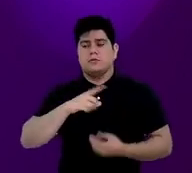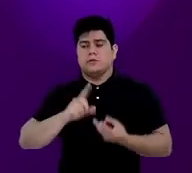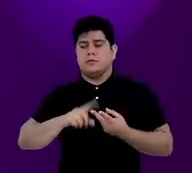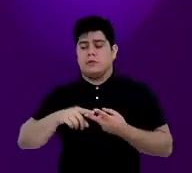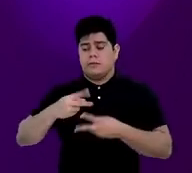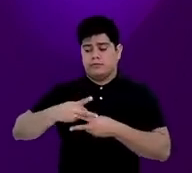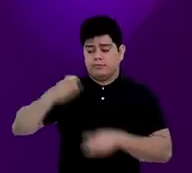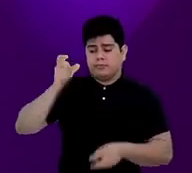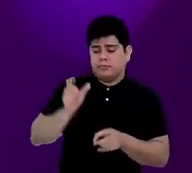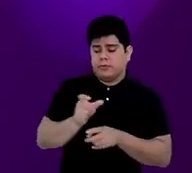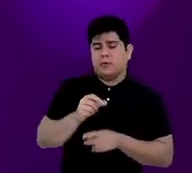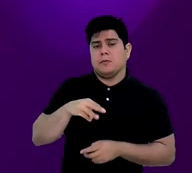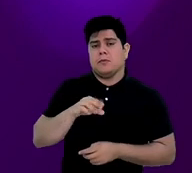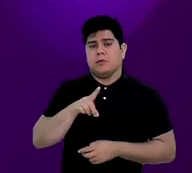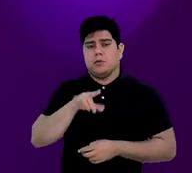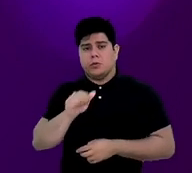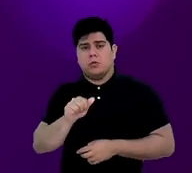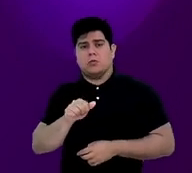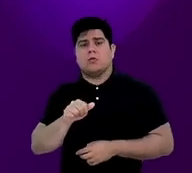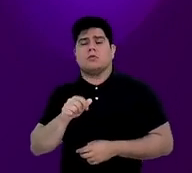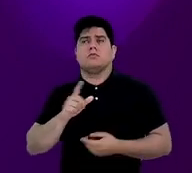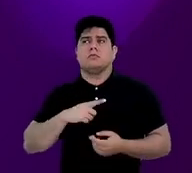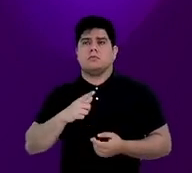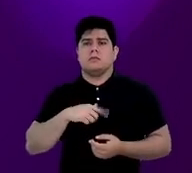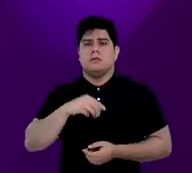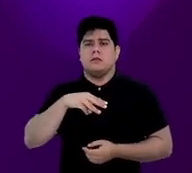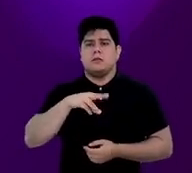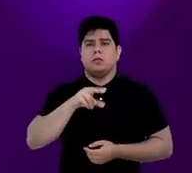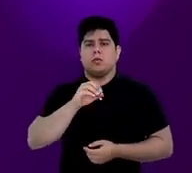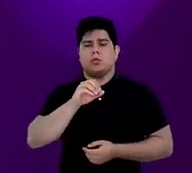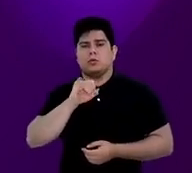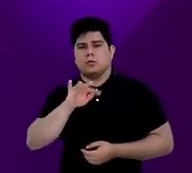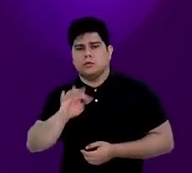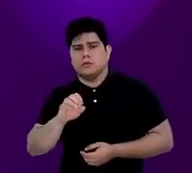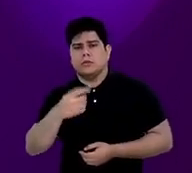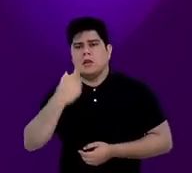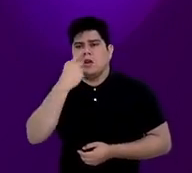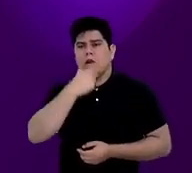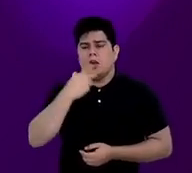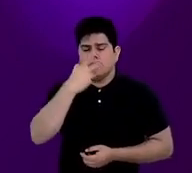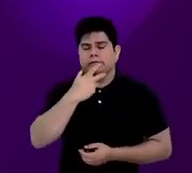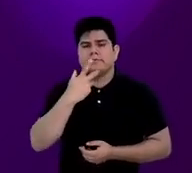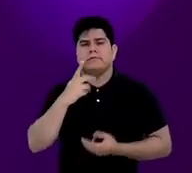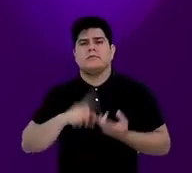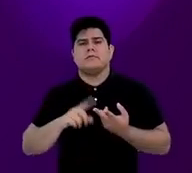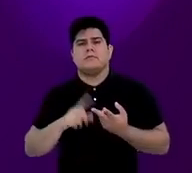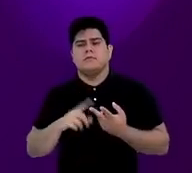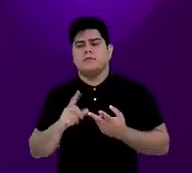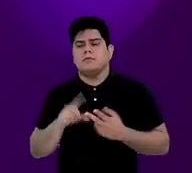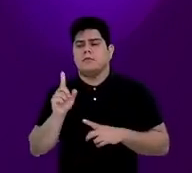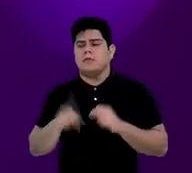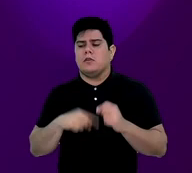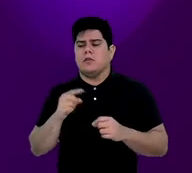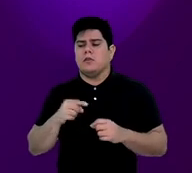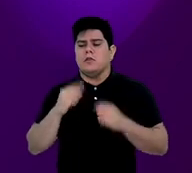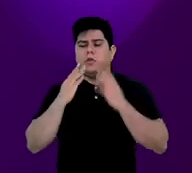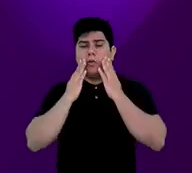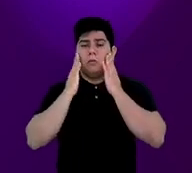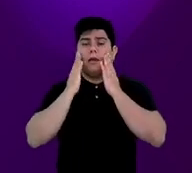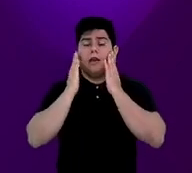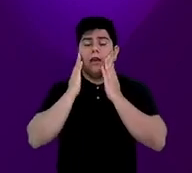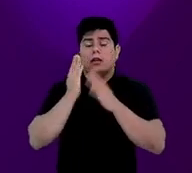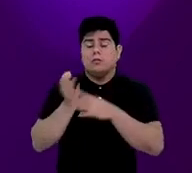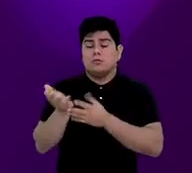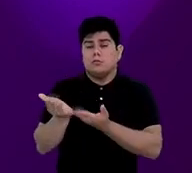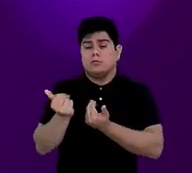oral mucositis, skin rejuvenation, good for the eyes in ophthalmology,